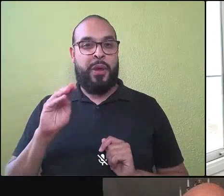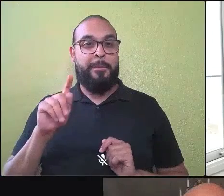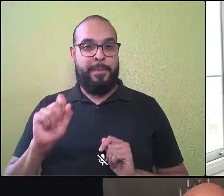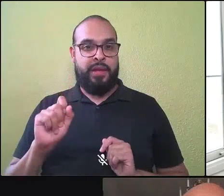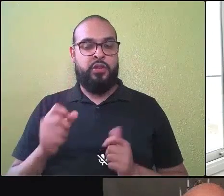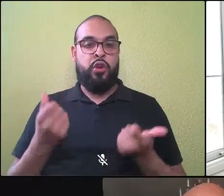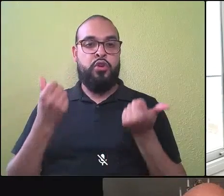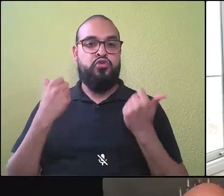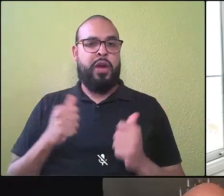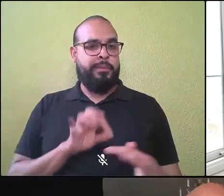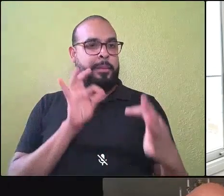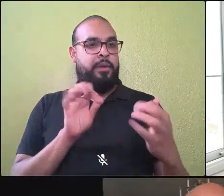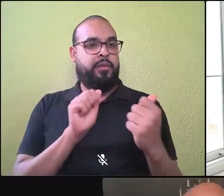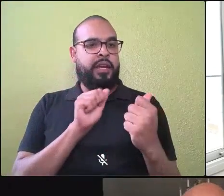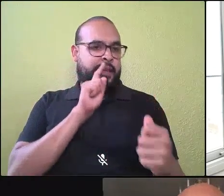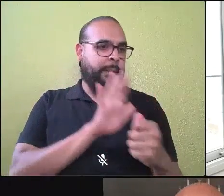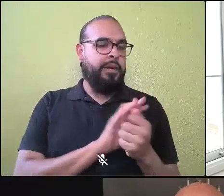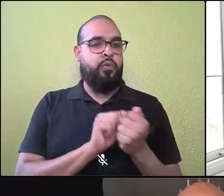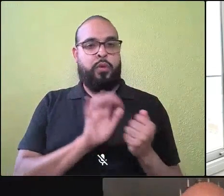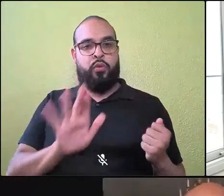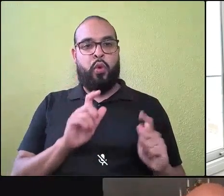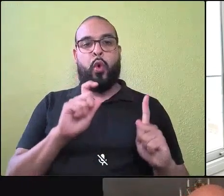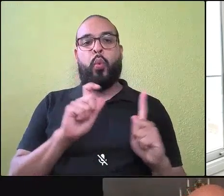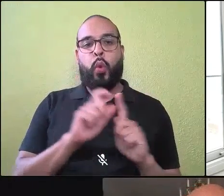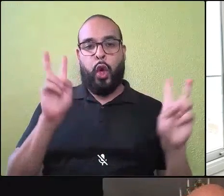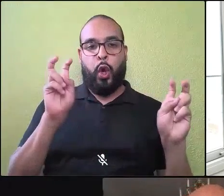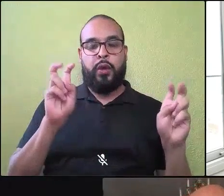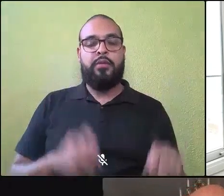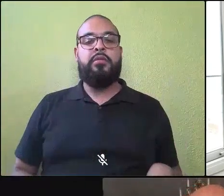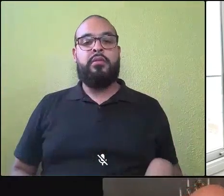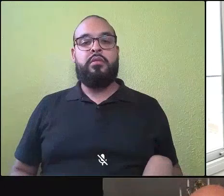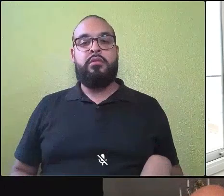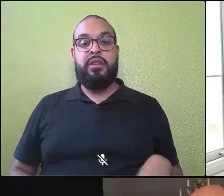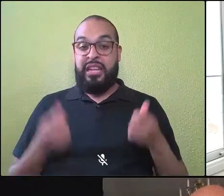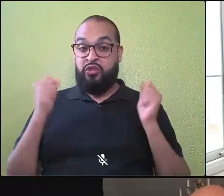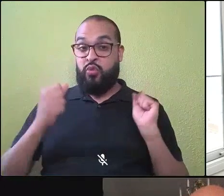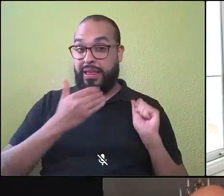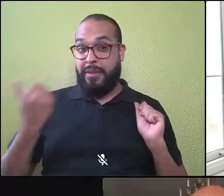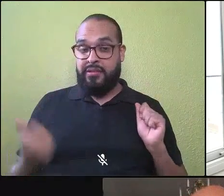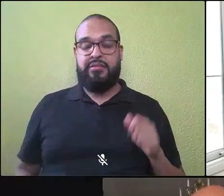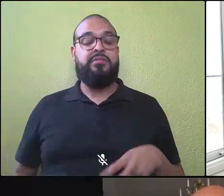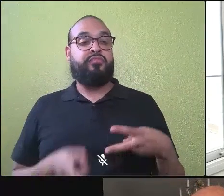with it as you may, right? Sometimes a 30-second